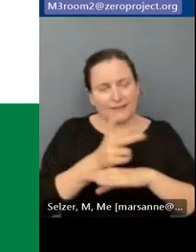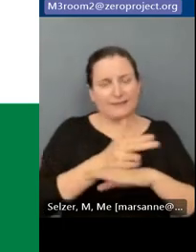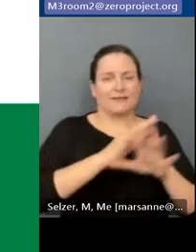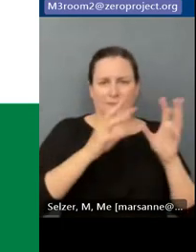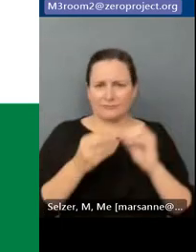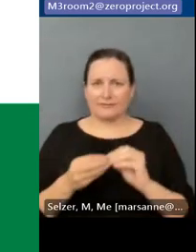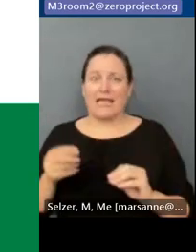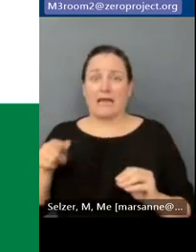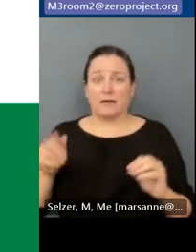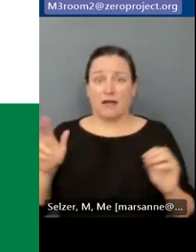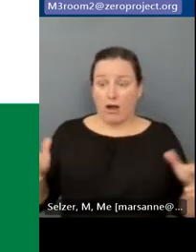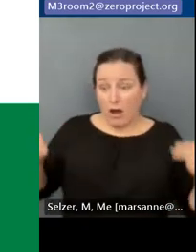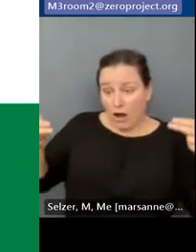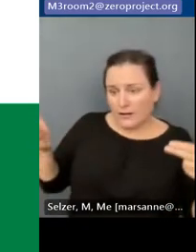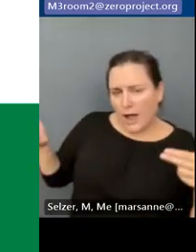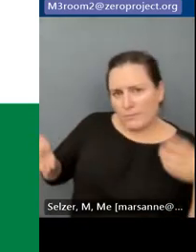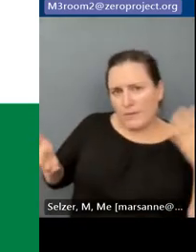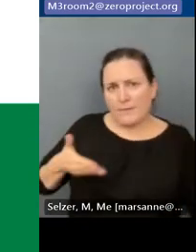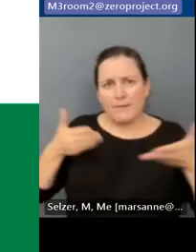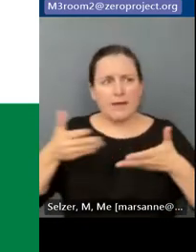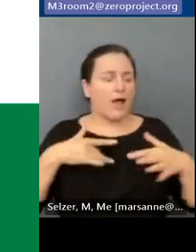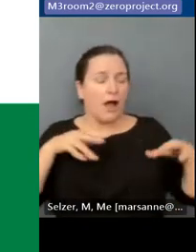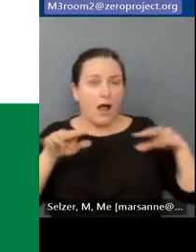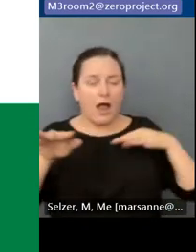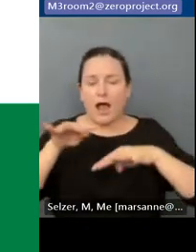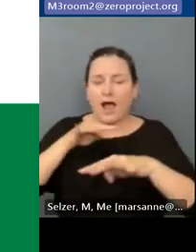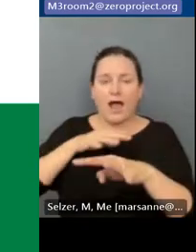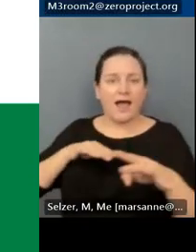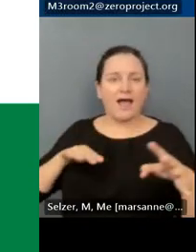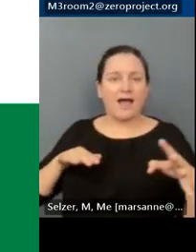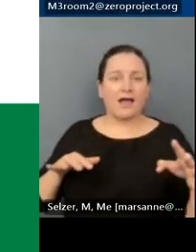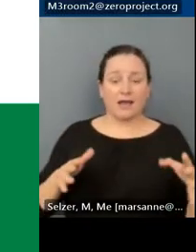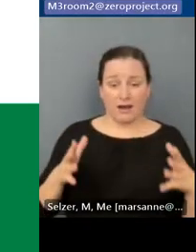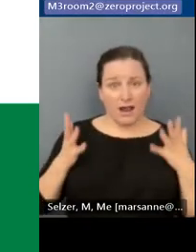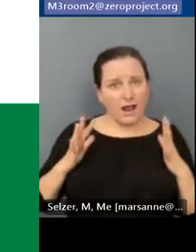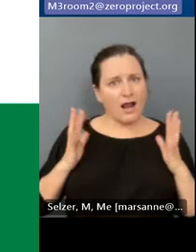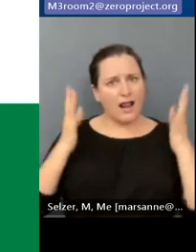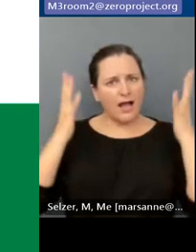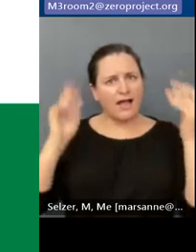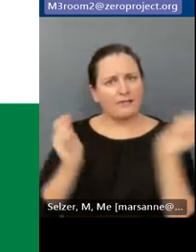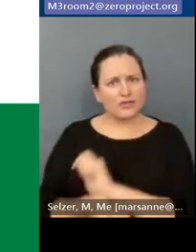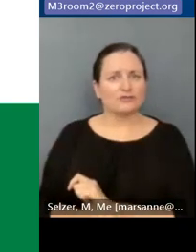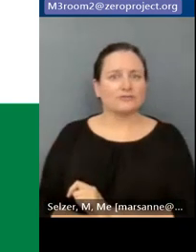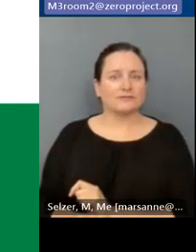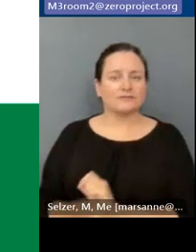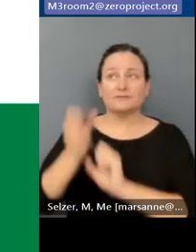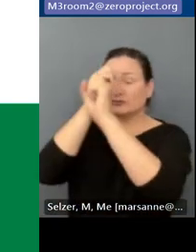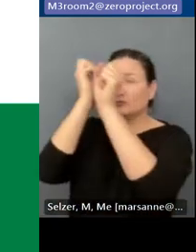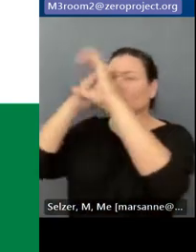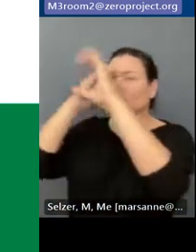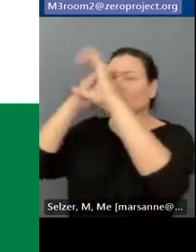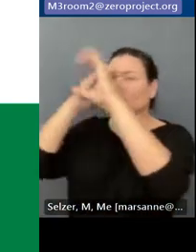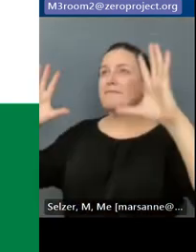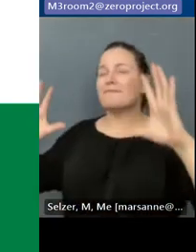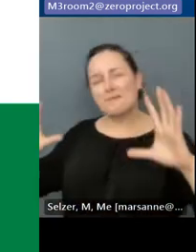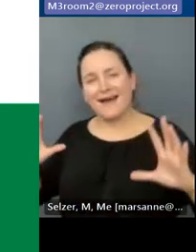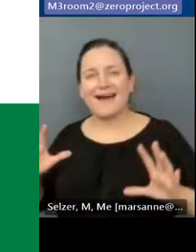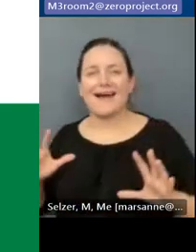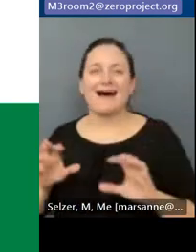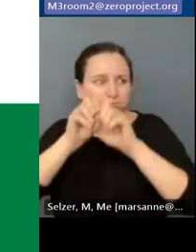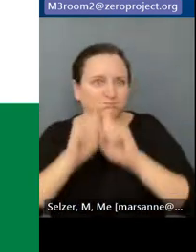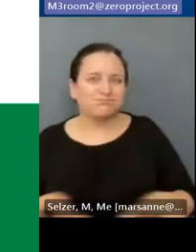Every number is a friend's life changed and a dream started. People are loving our work and we are overwhelmed.